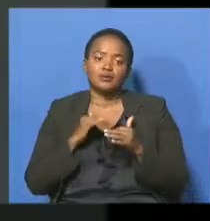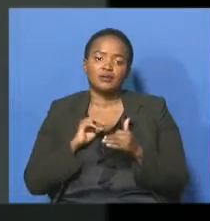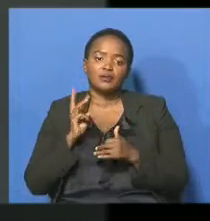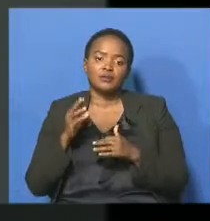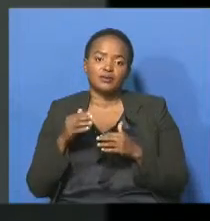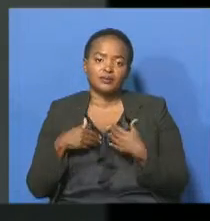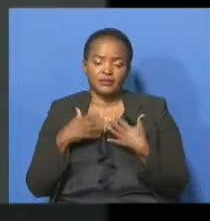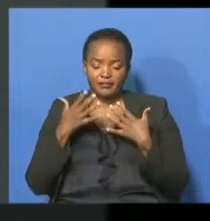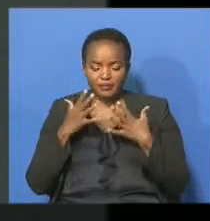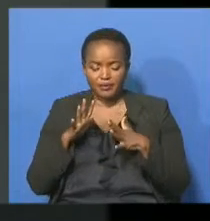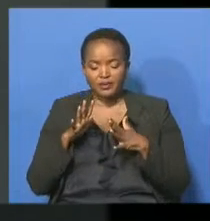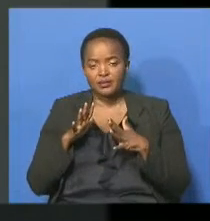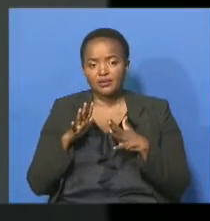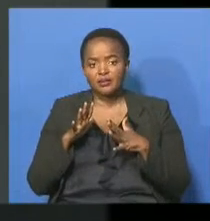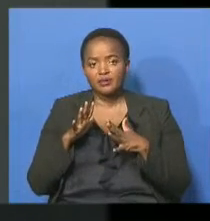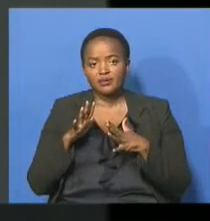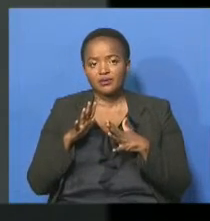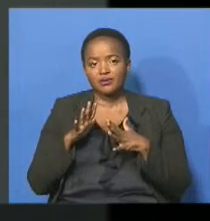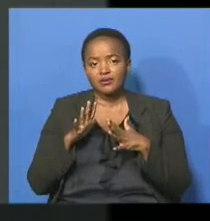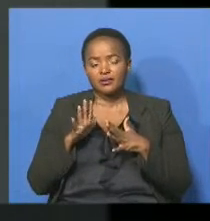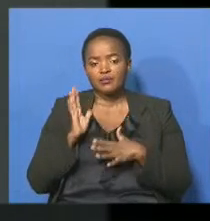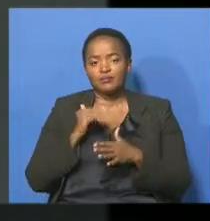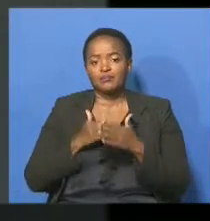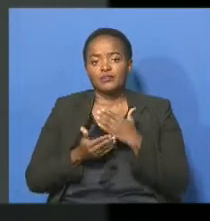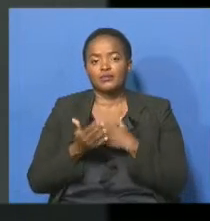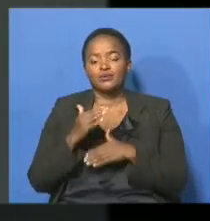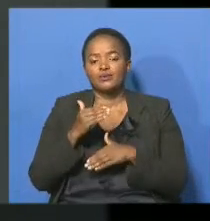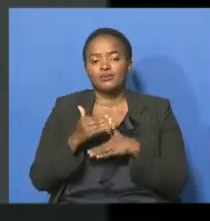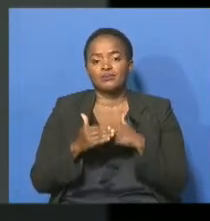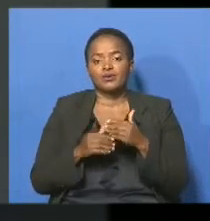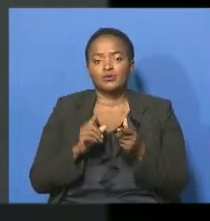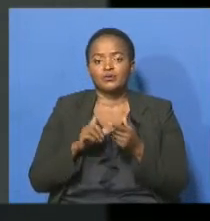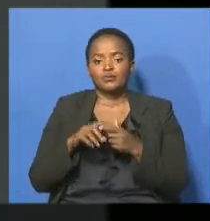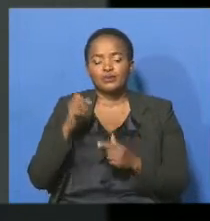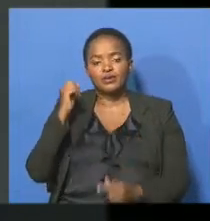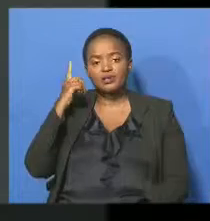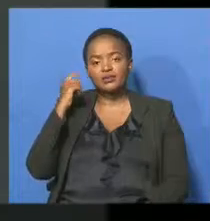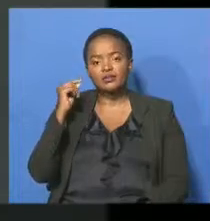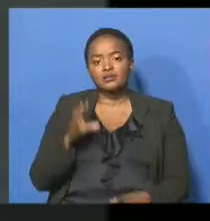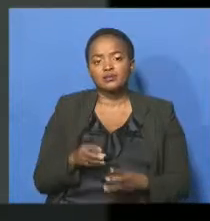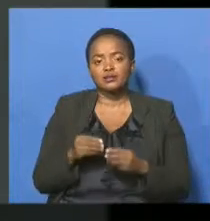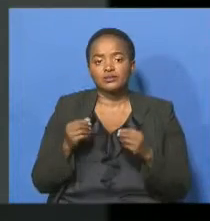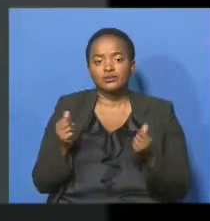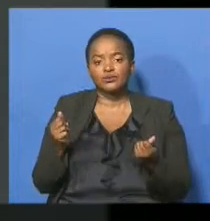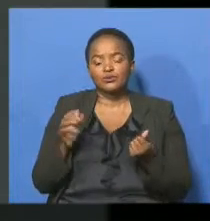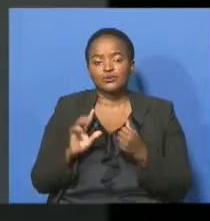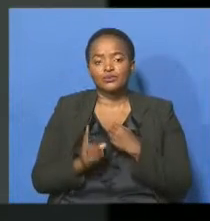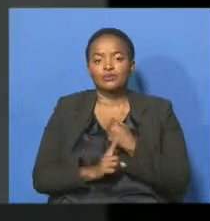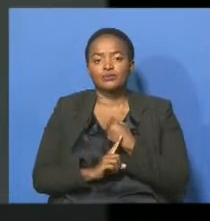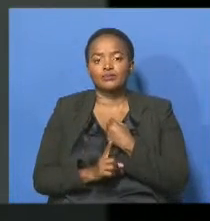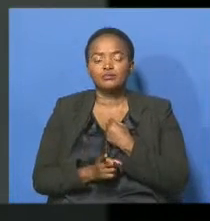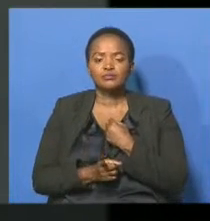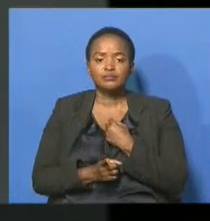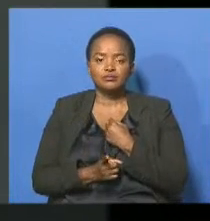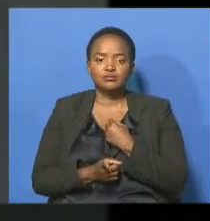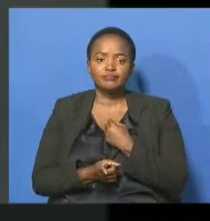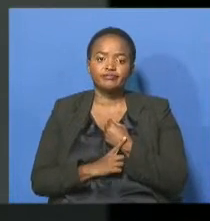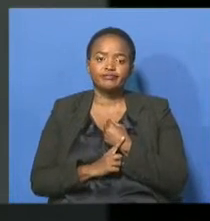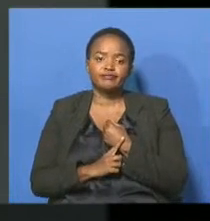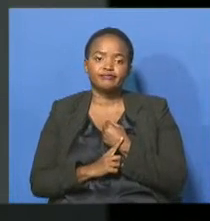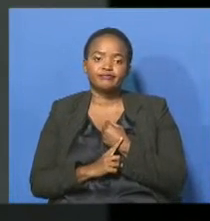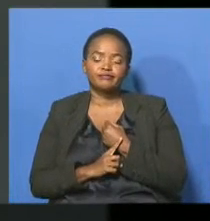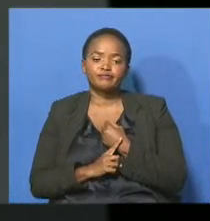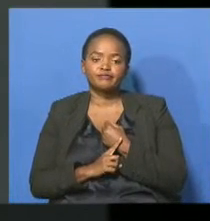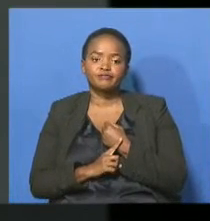ko motsubong wa tirelo ya moso ya go tlhaloganya selebego sa borukhuti understanding the criminal